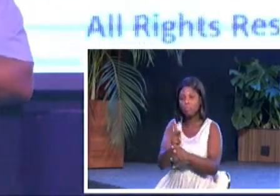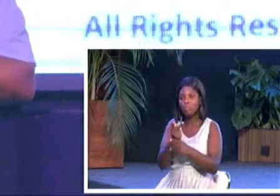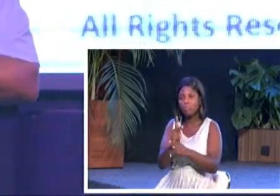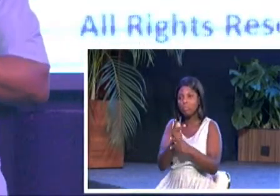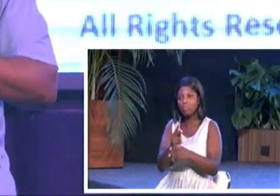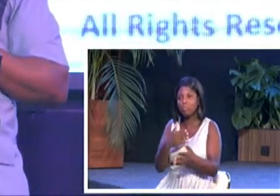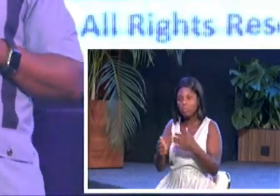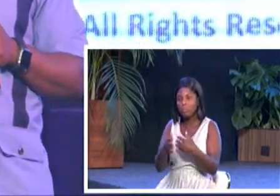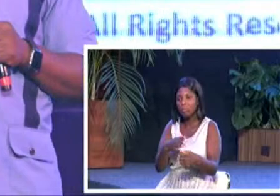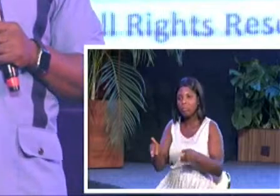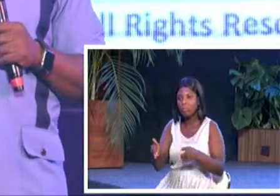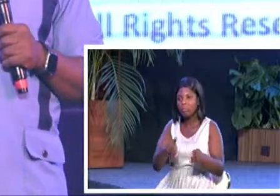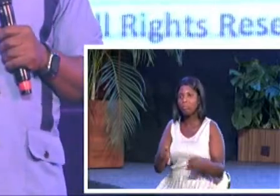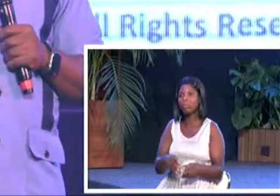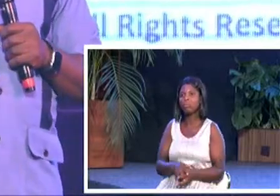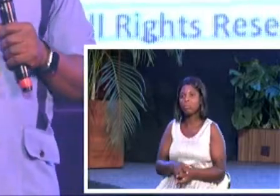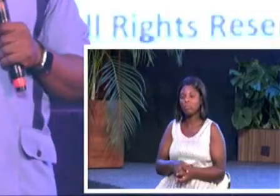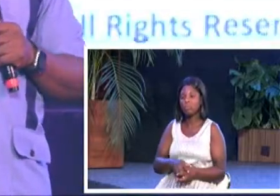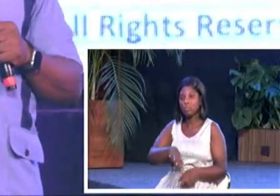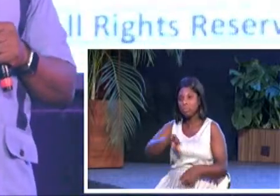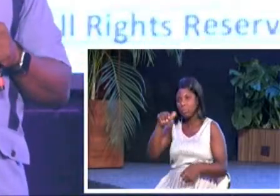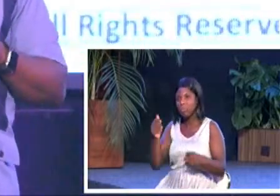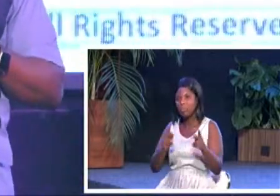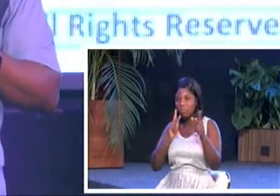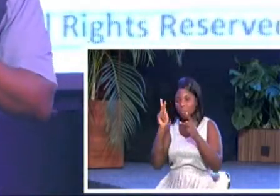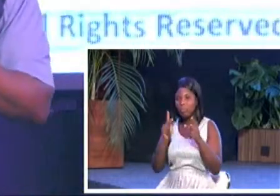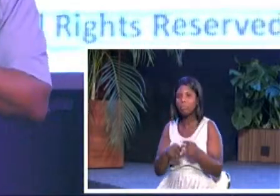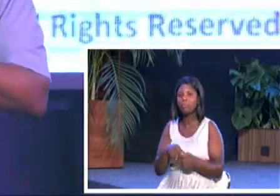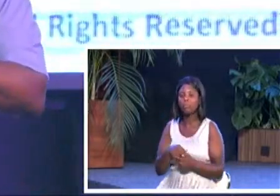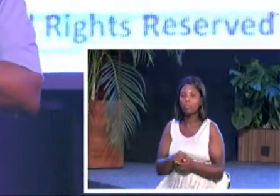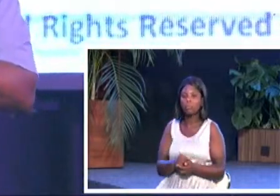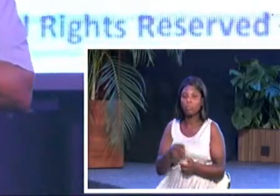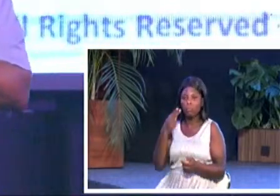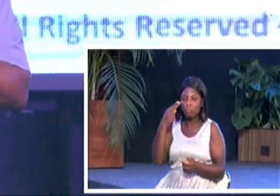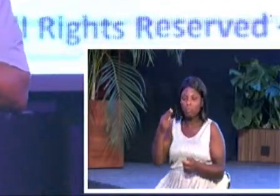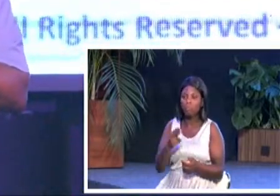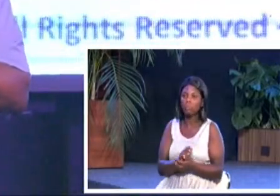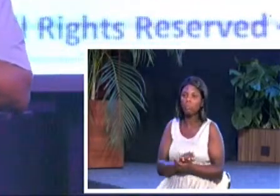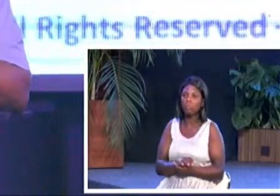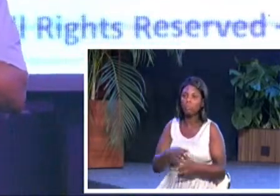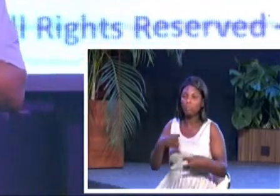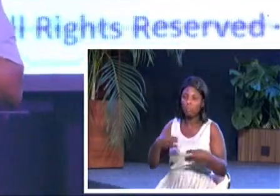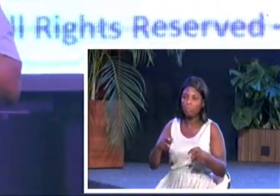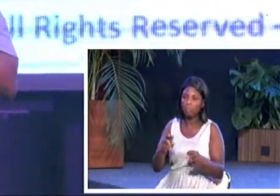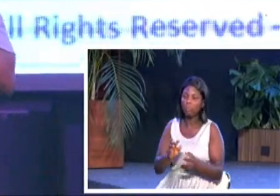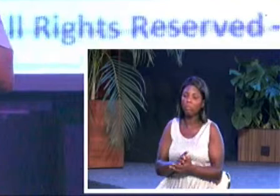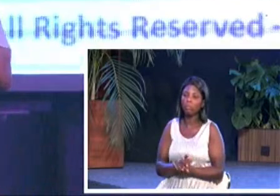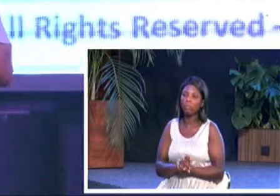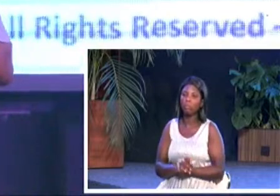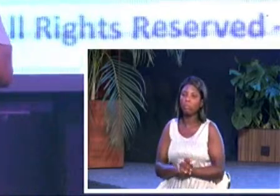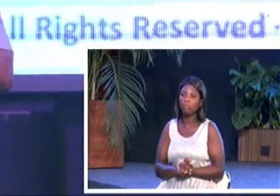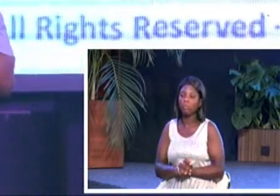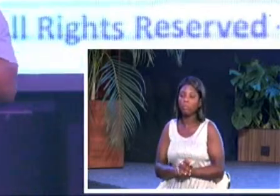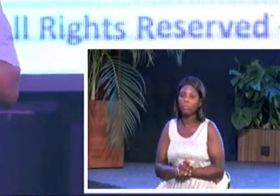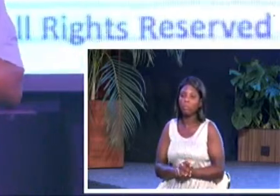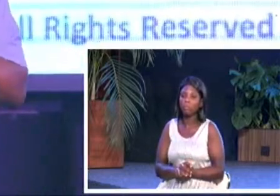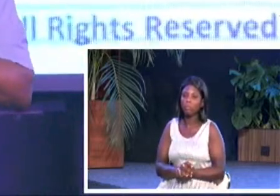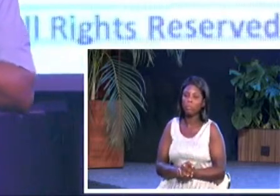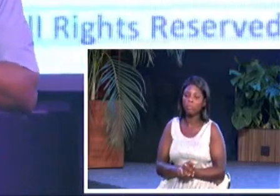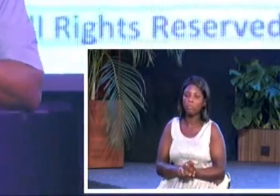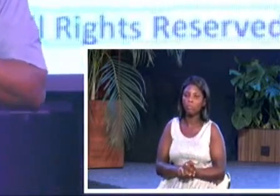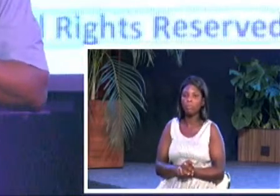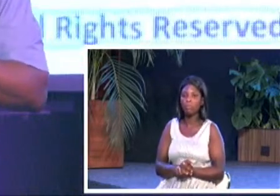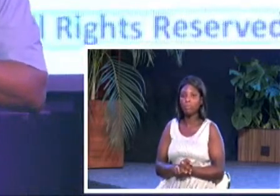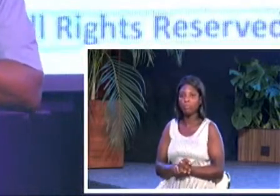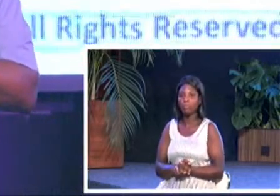now innovation is abundant. The skill you have, somebody also has it, but if you also don't, you know,